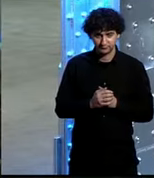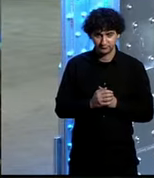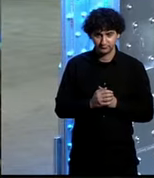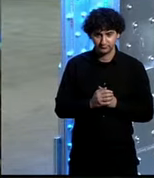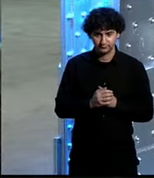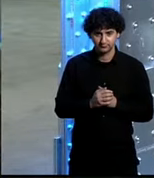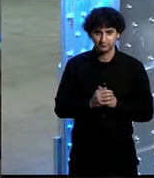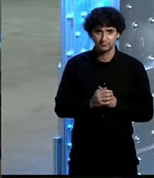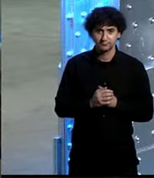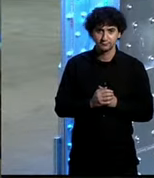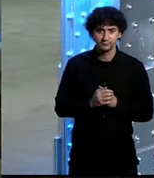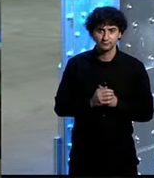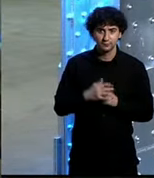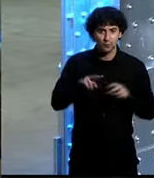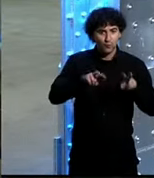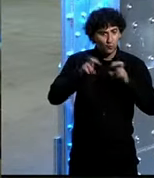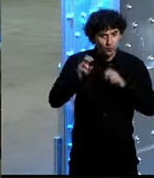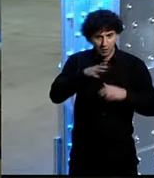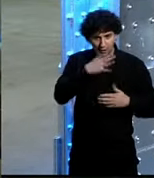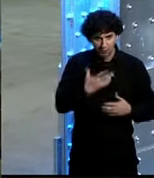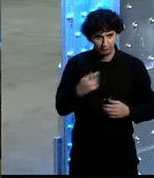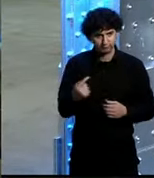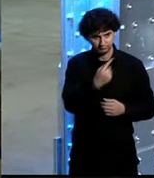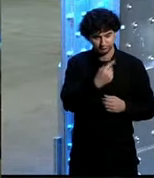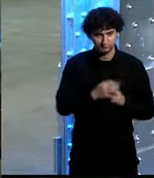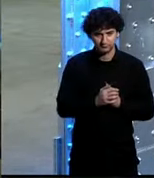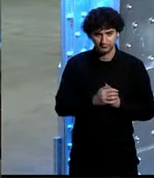deal with message senders,